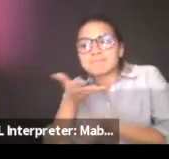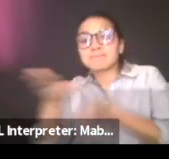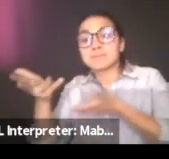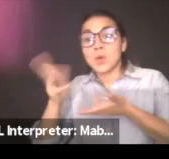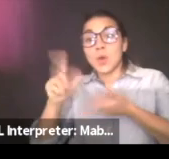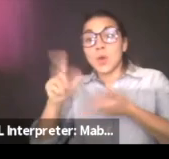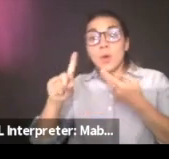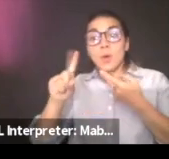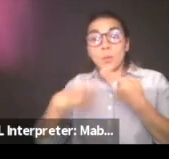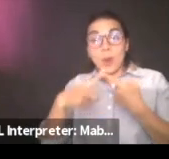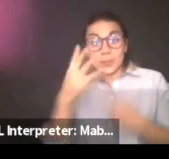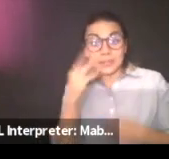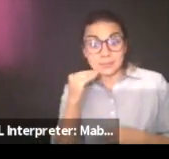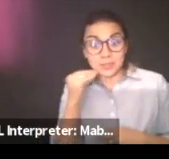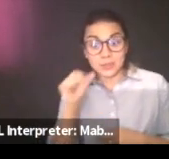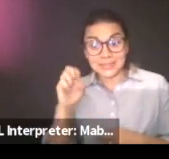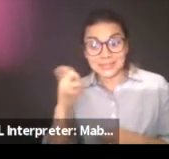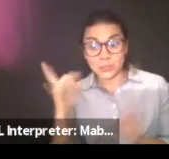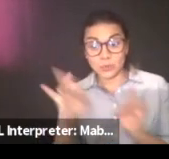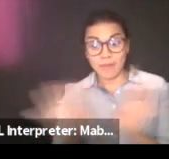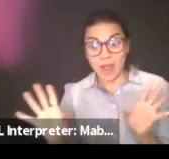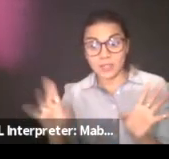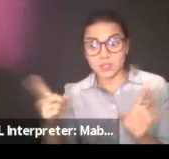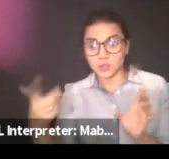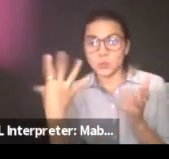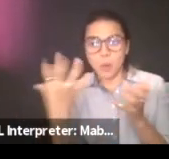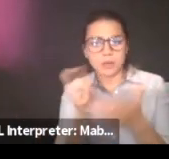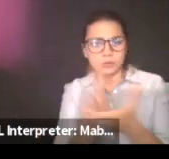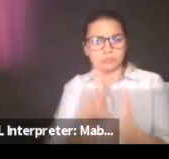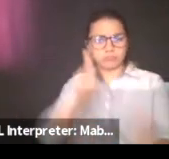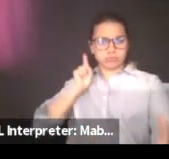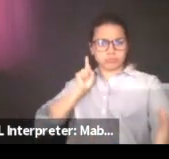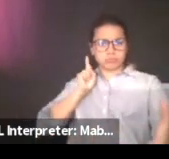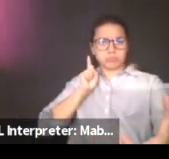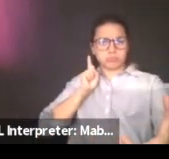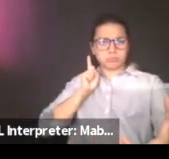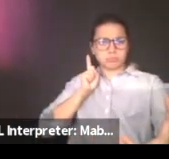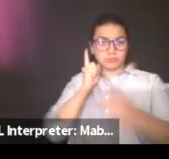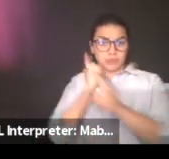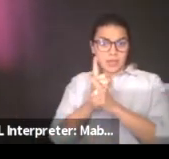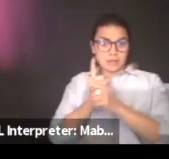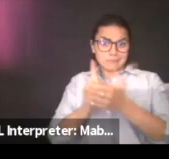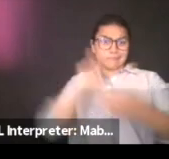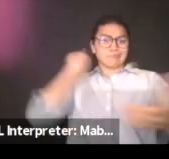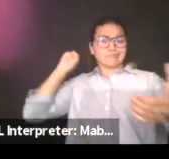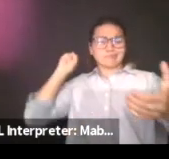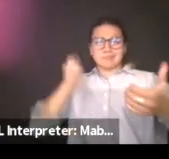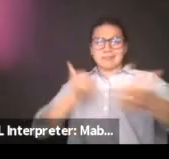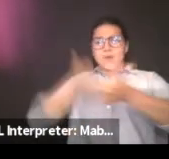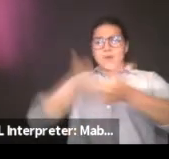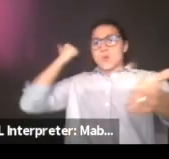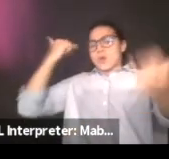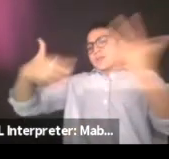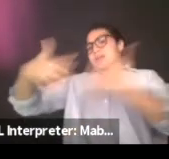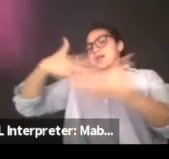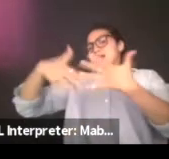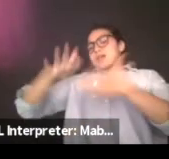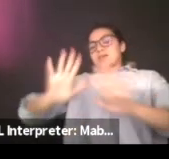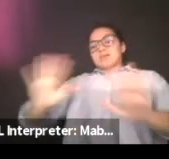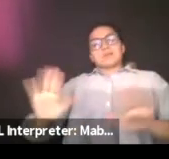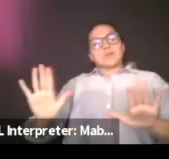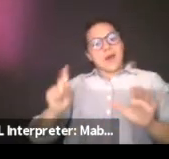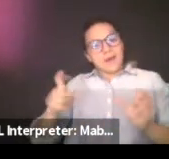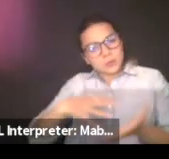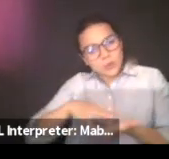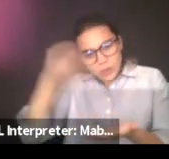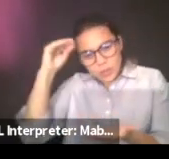isolation. And so part of healing, at least as I understand it, is in learning how to create connection. And that